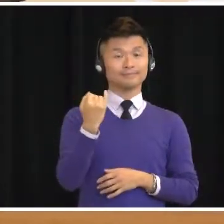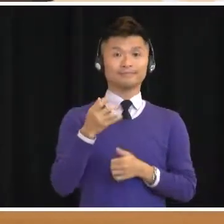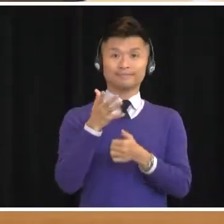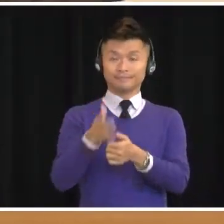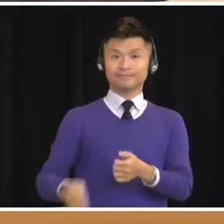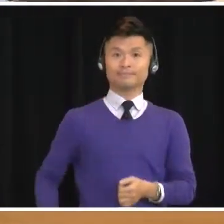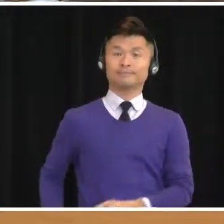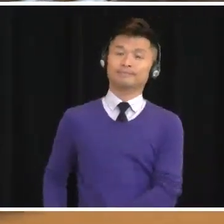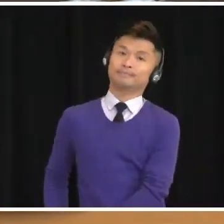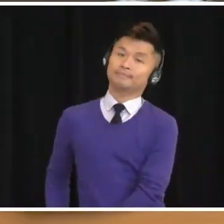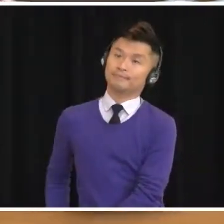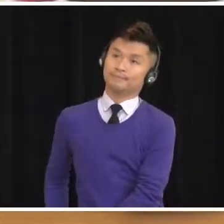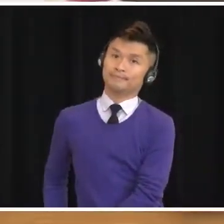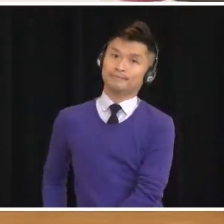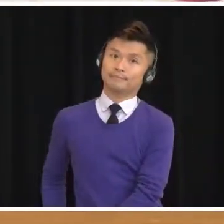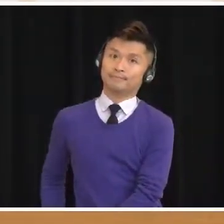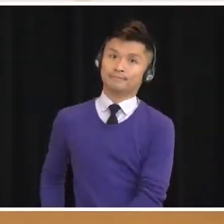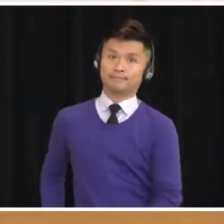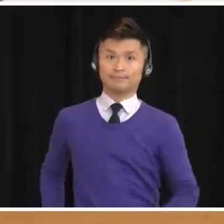Okay.